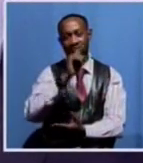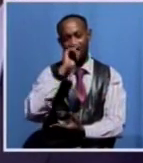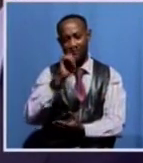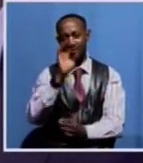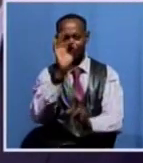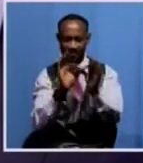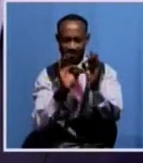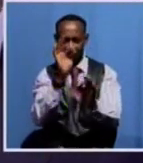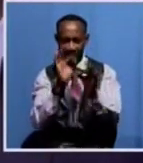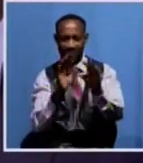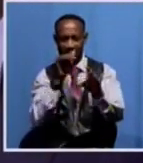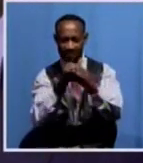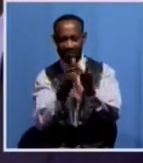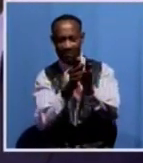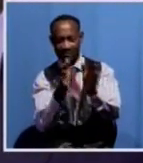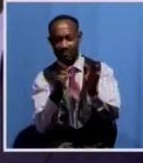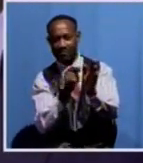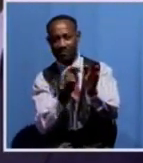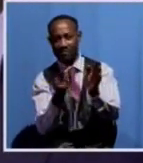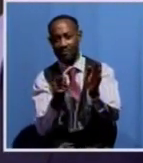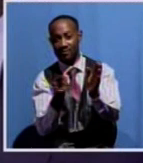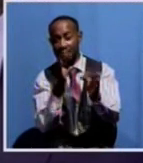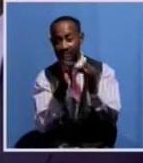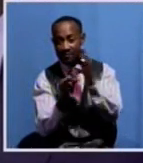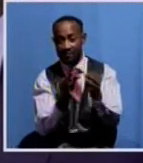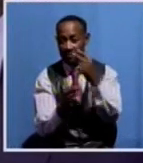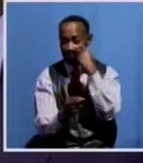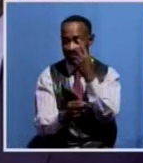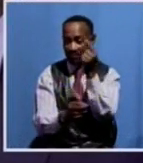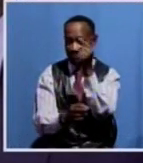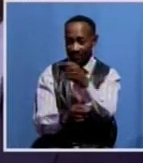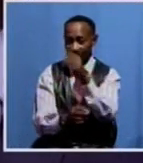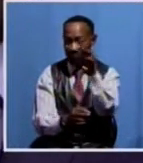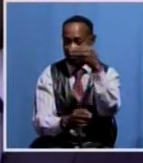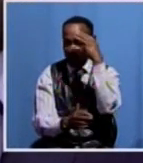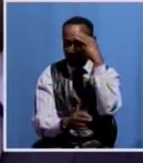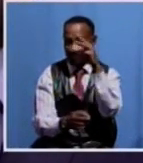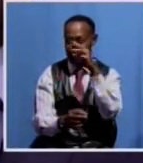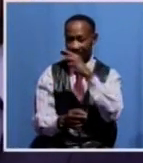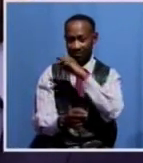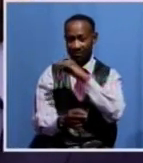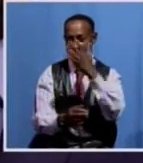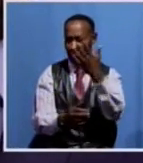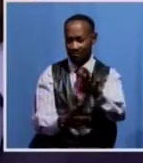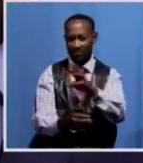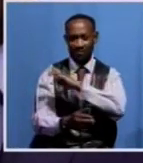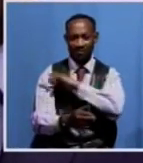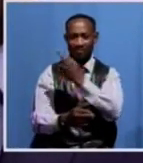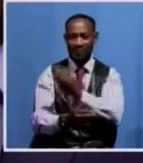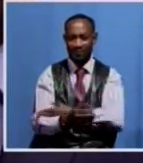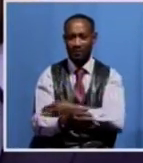made in that space. If you look at the Ministry of Natural Resources,